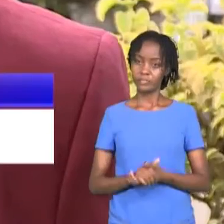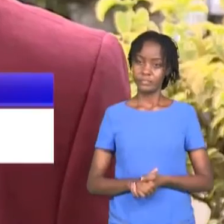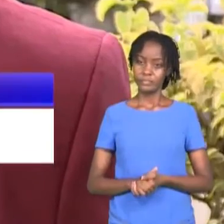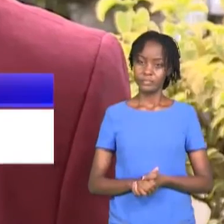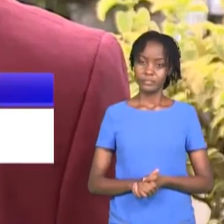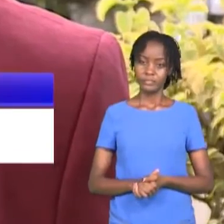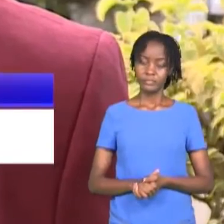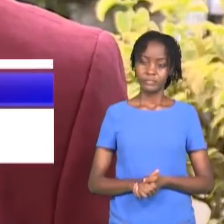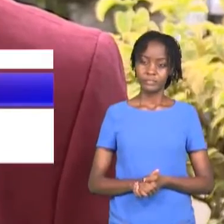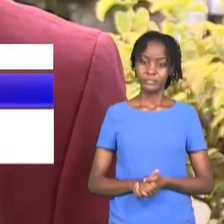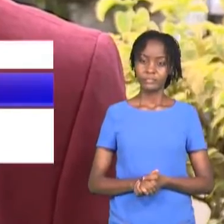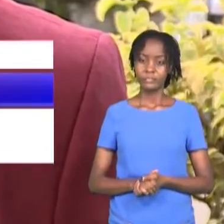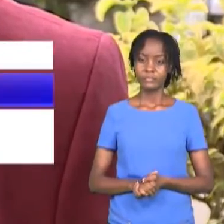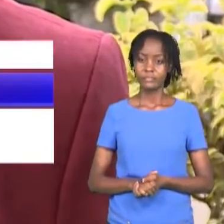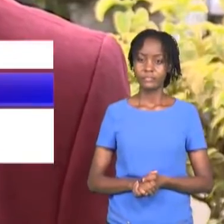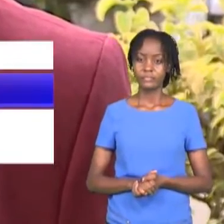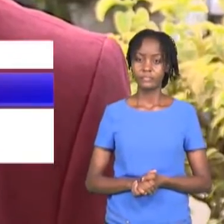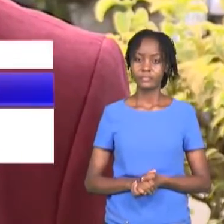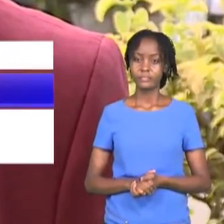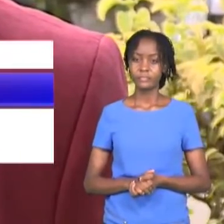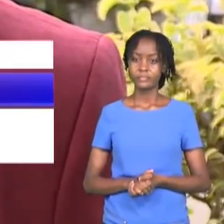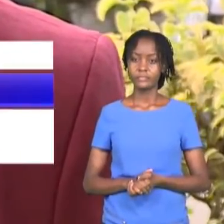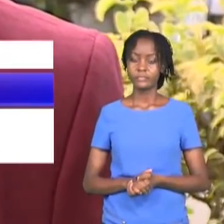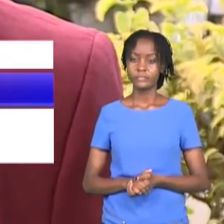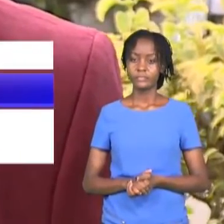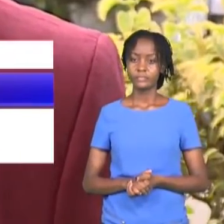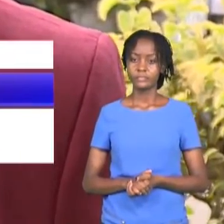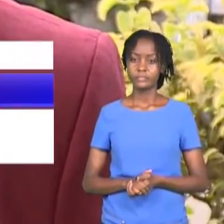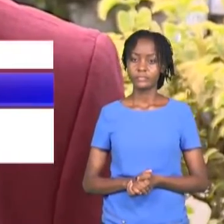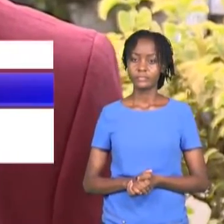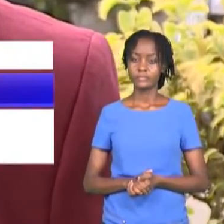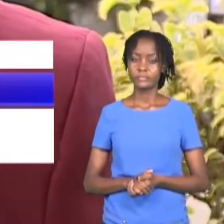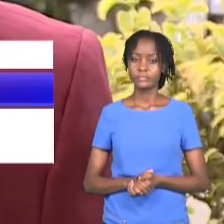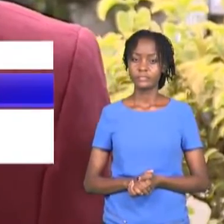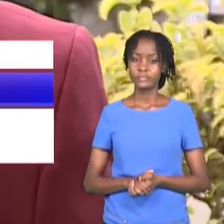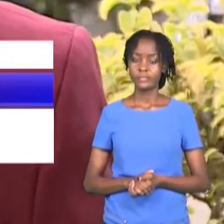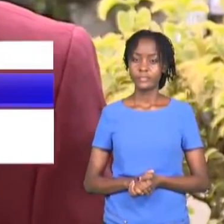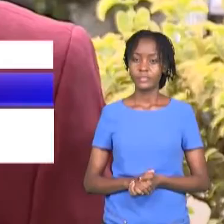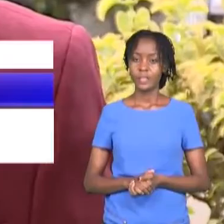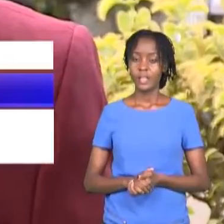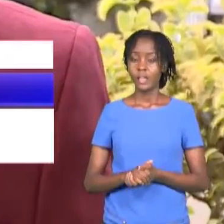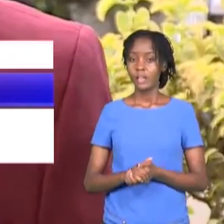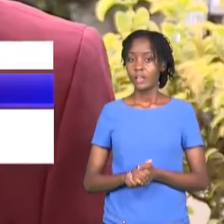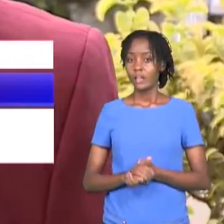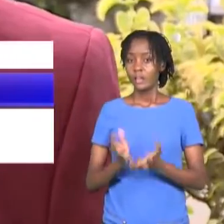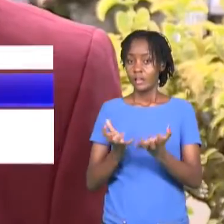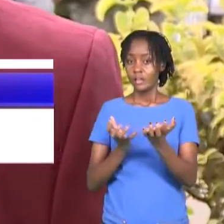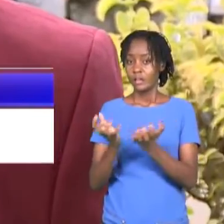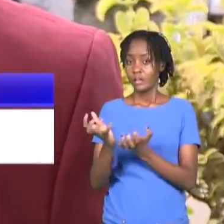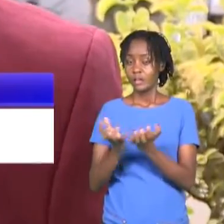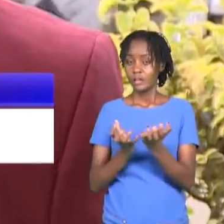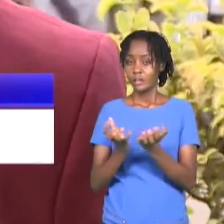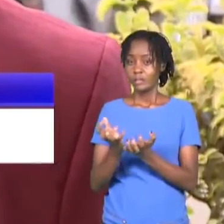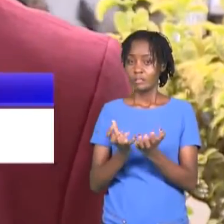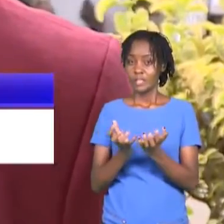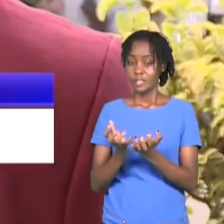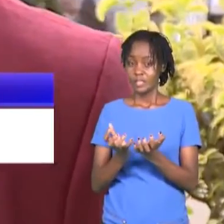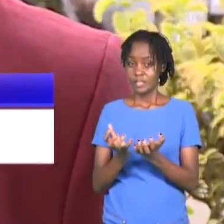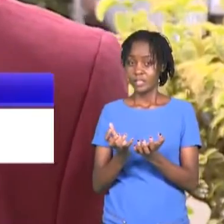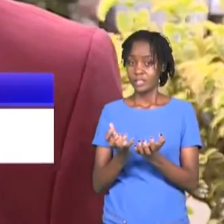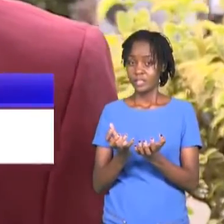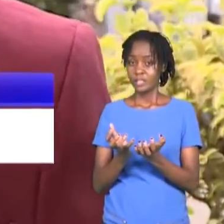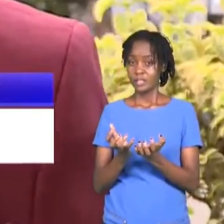affect the environment with which businesses thrive. They affect the inputs